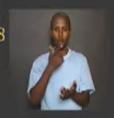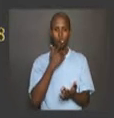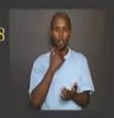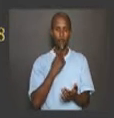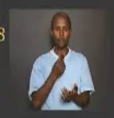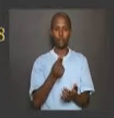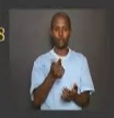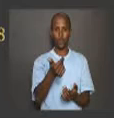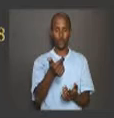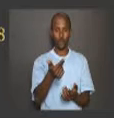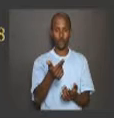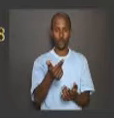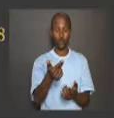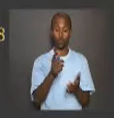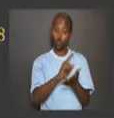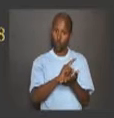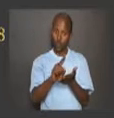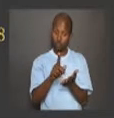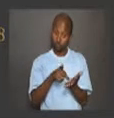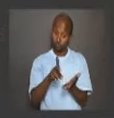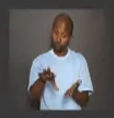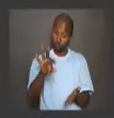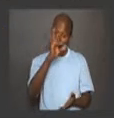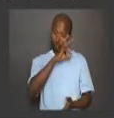1,188 bir for the week.